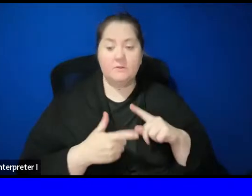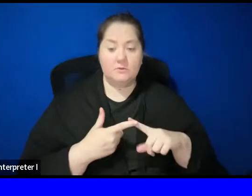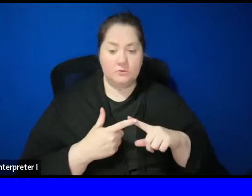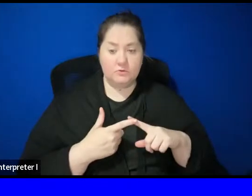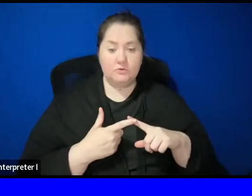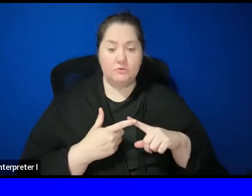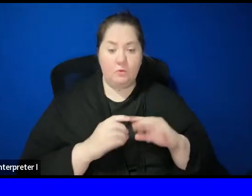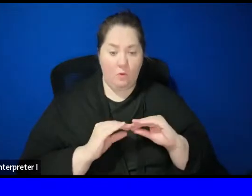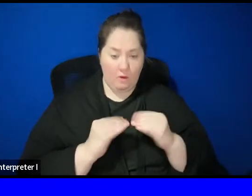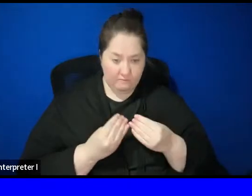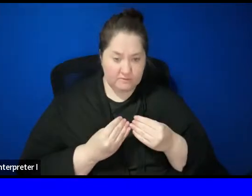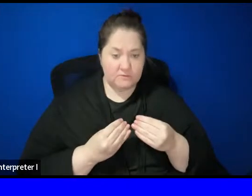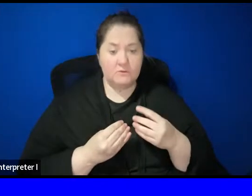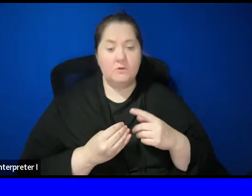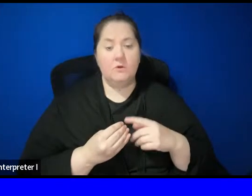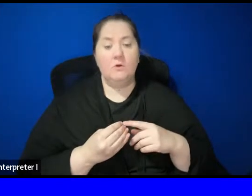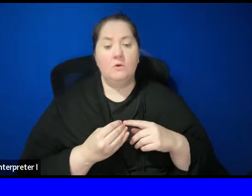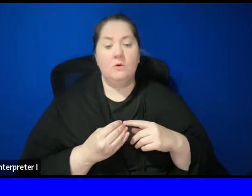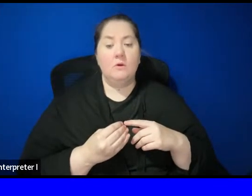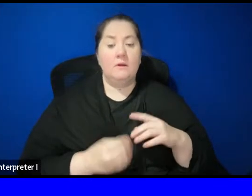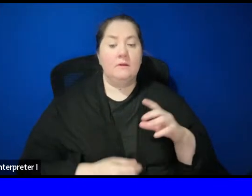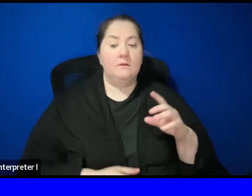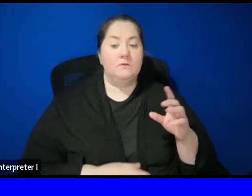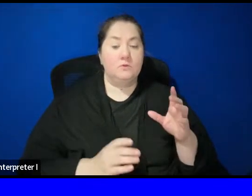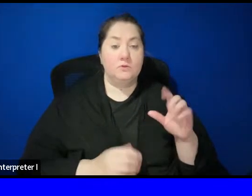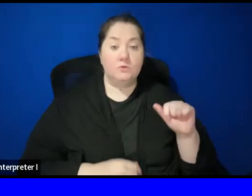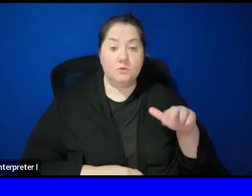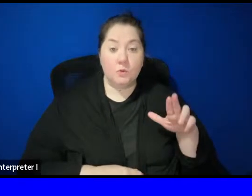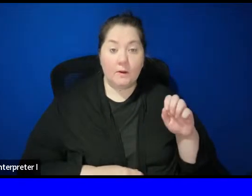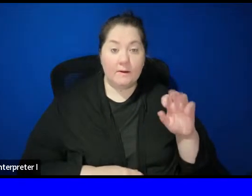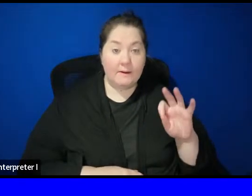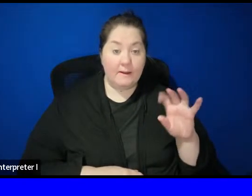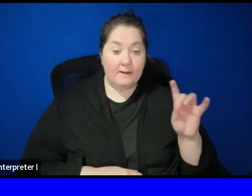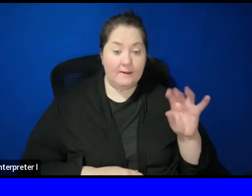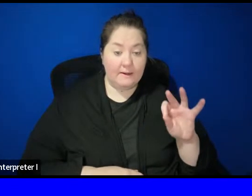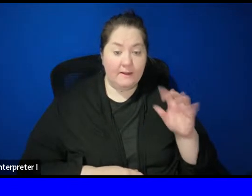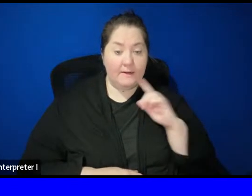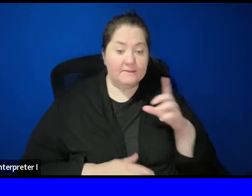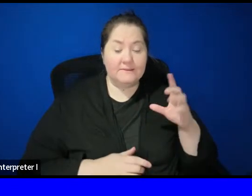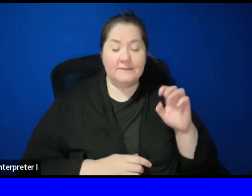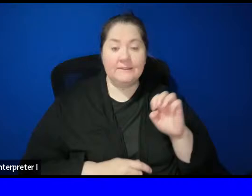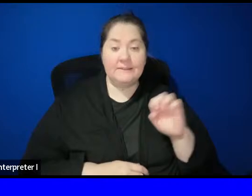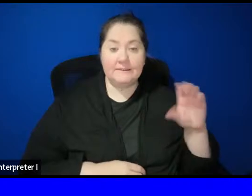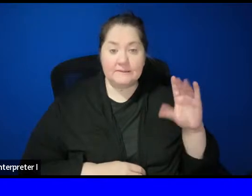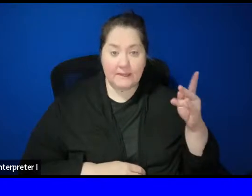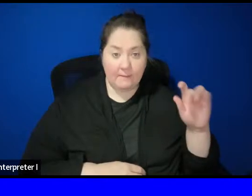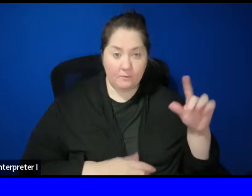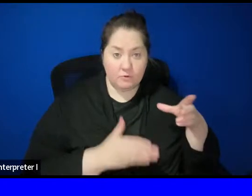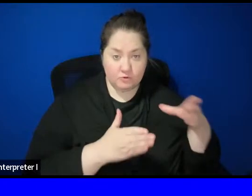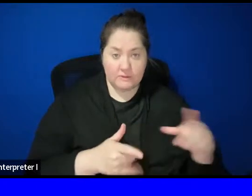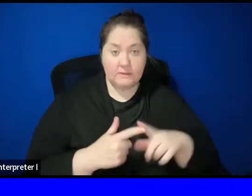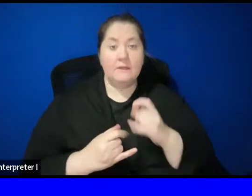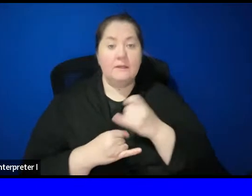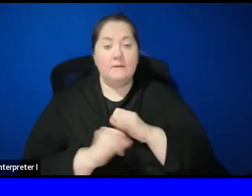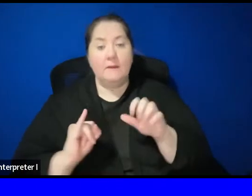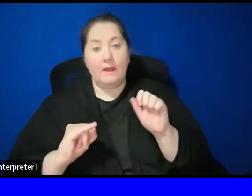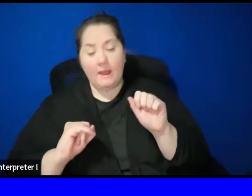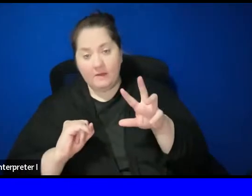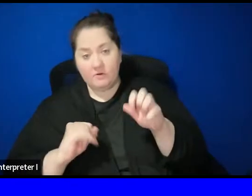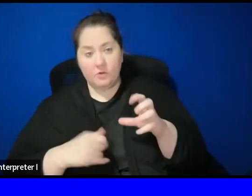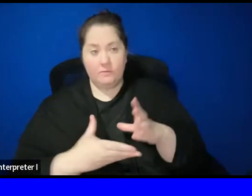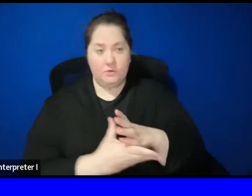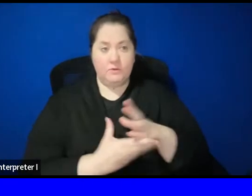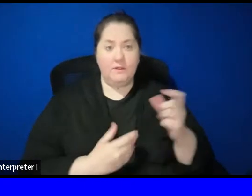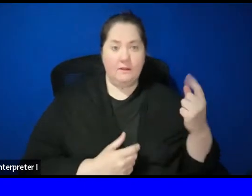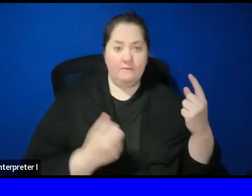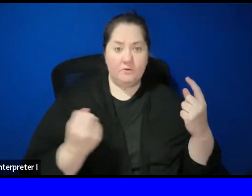or offices. Square 989 in Ward 6 is bounded by East Capitol Street, Independence Avenue, between 11th and 12th